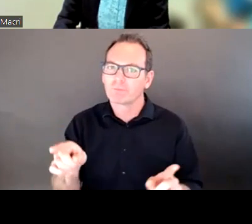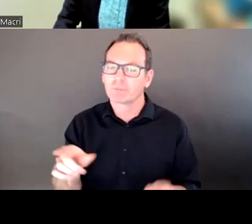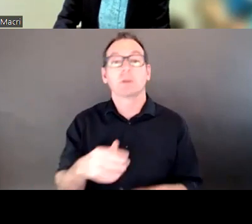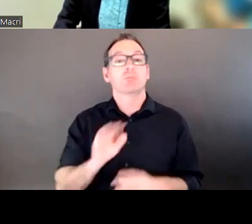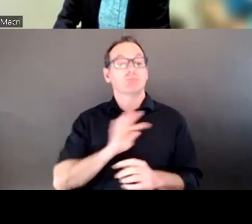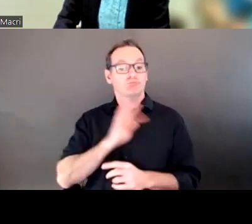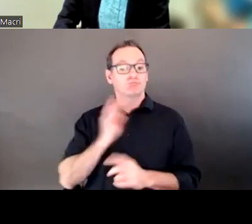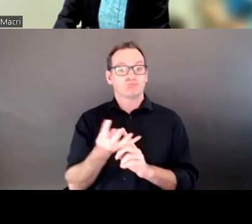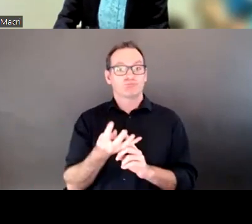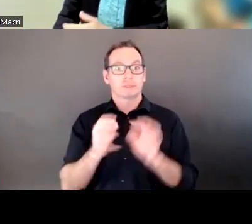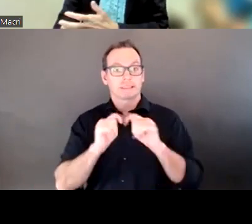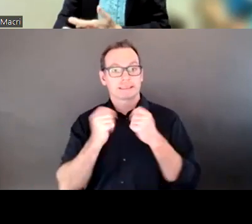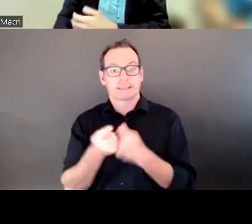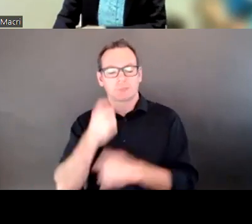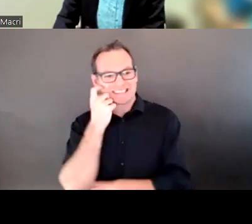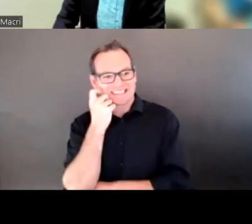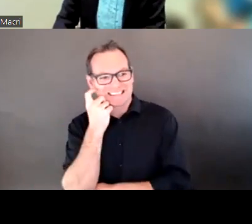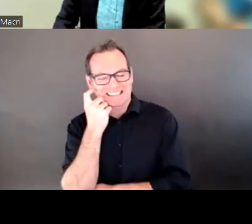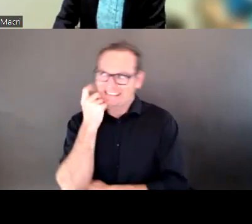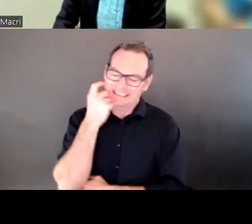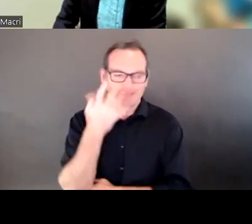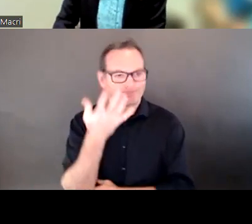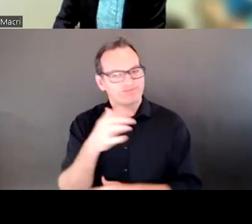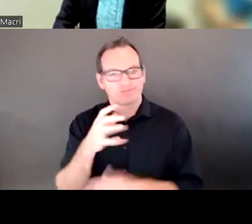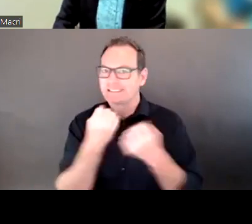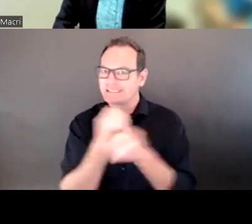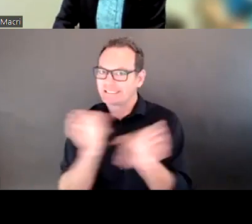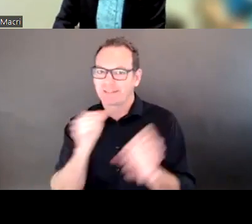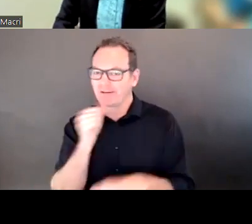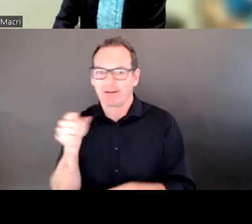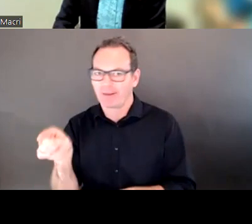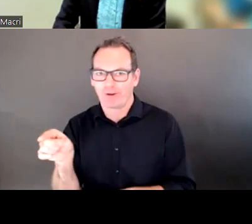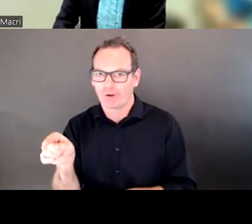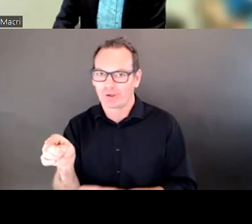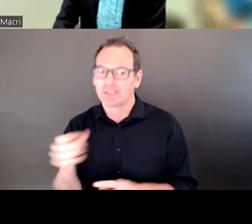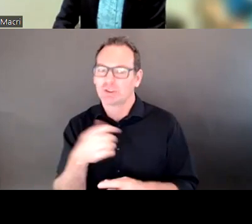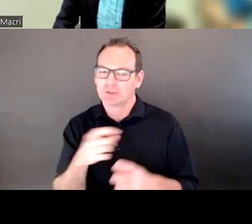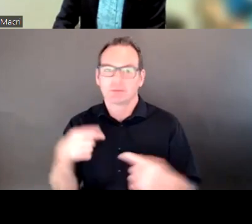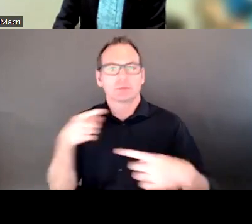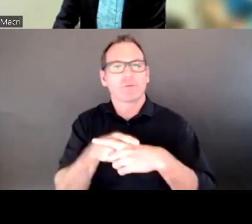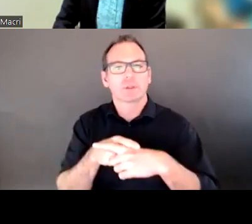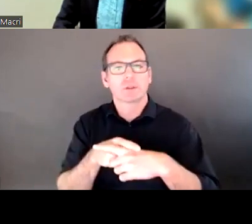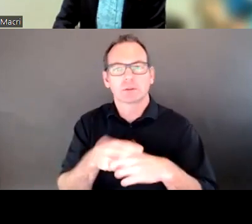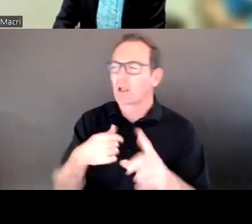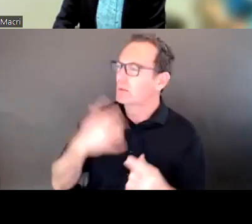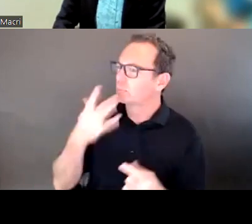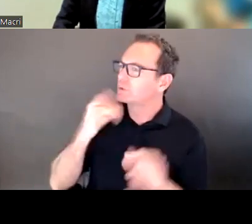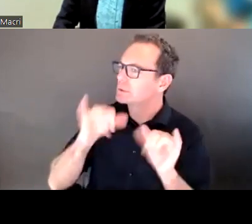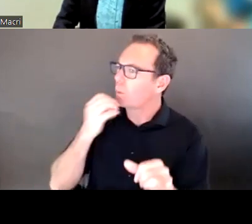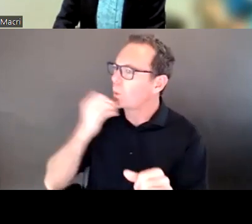may value his safety more. And so there's a conflict in those values, and we're trying to bring those closer